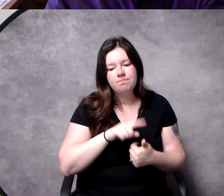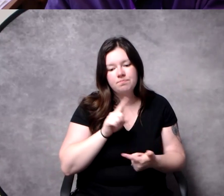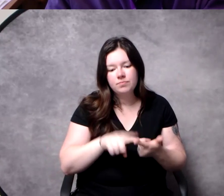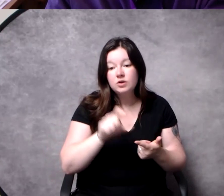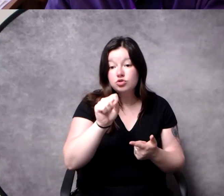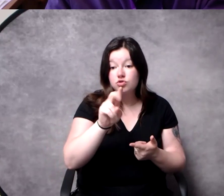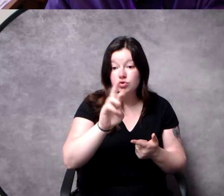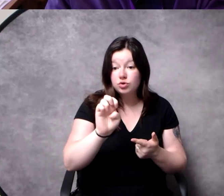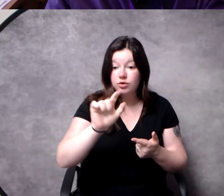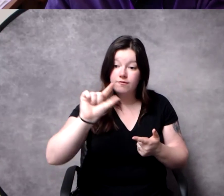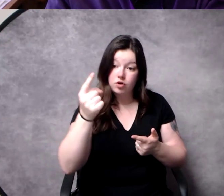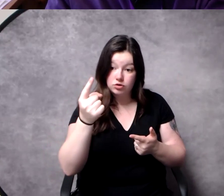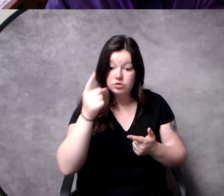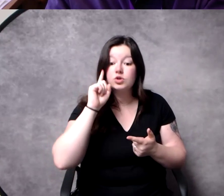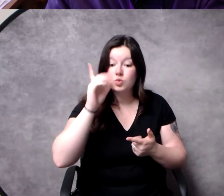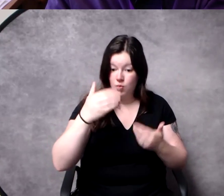mentor, and